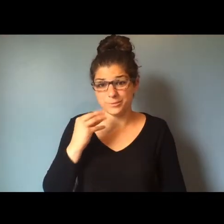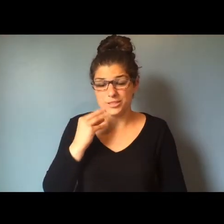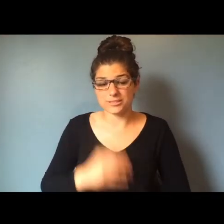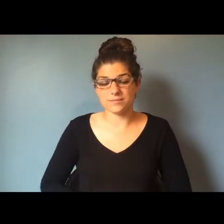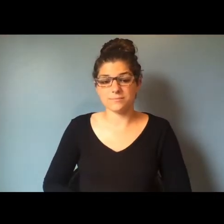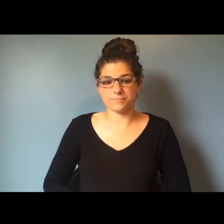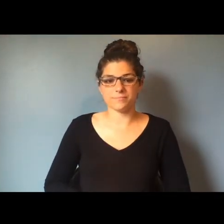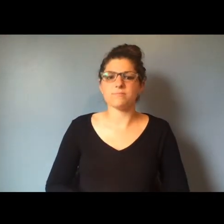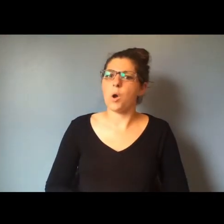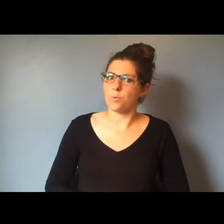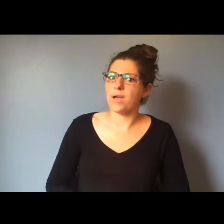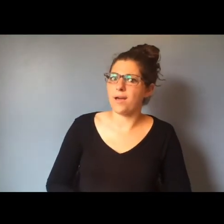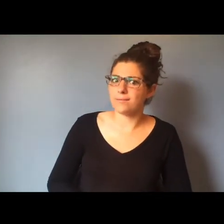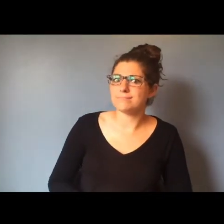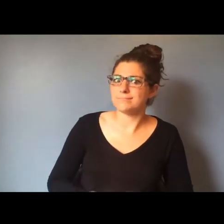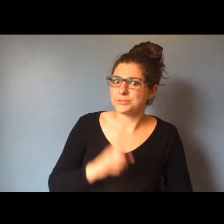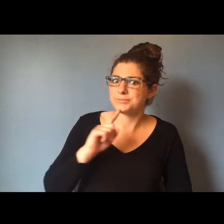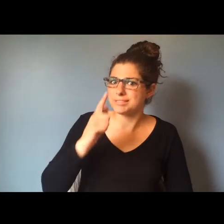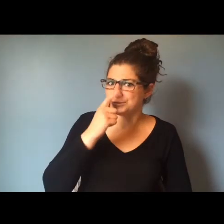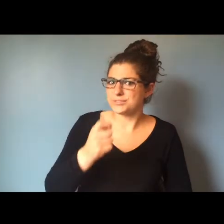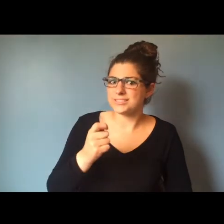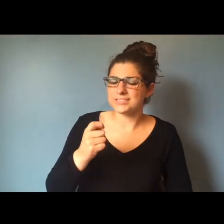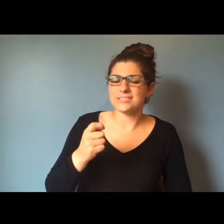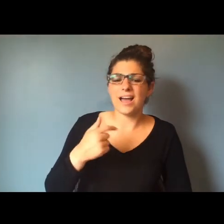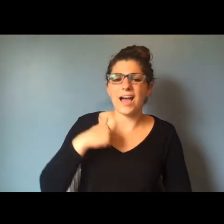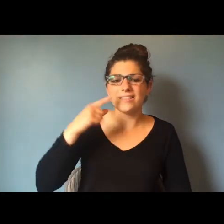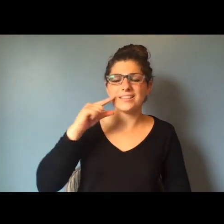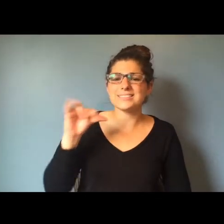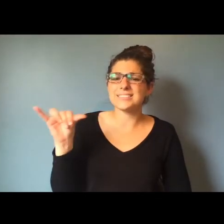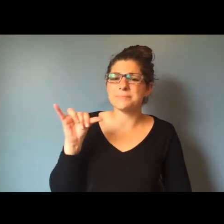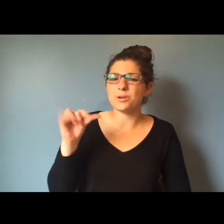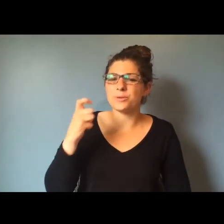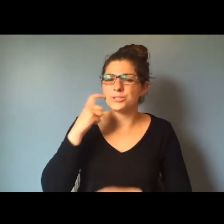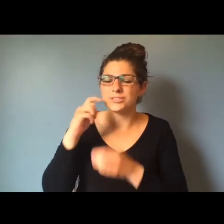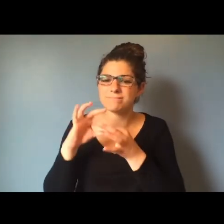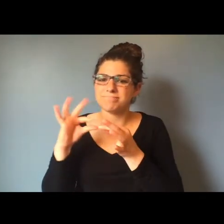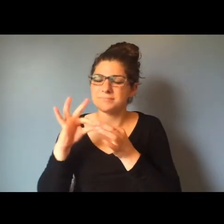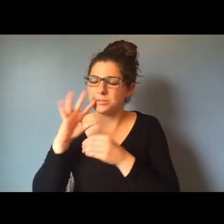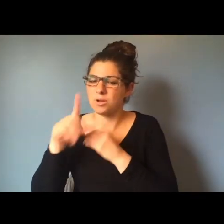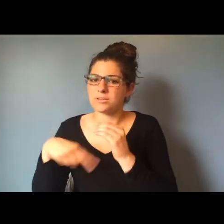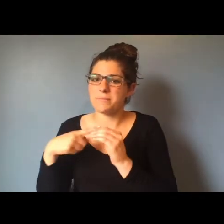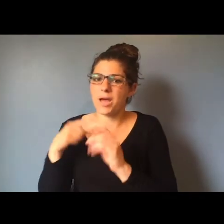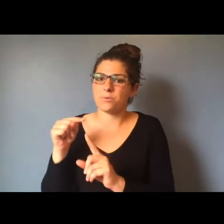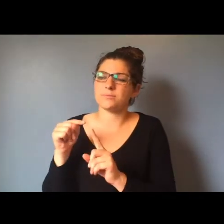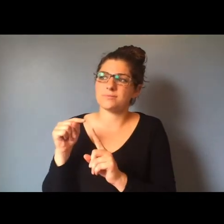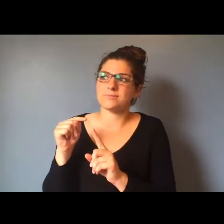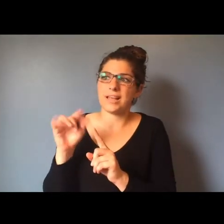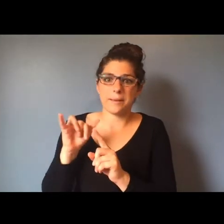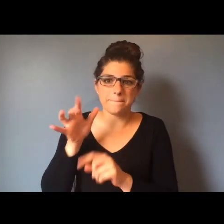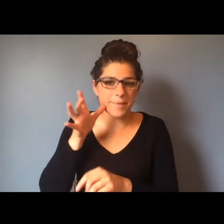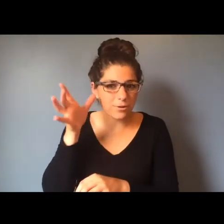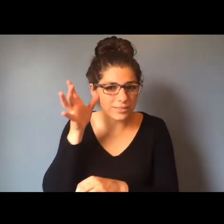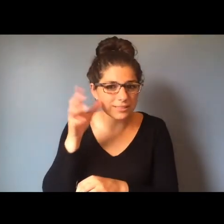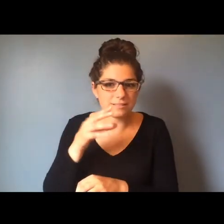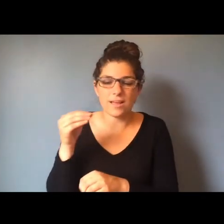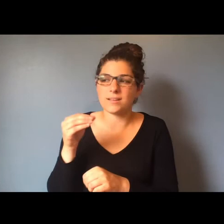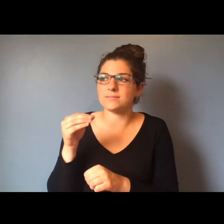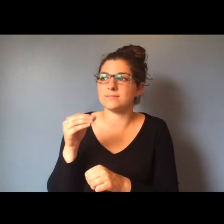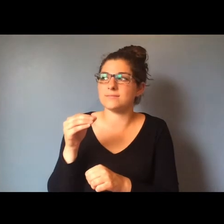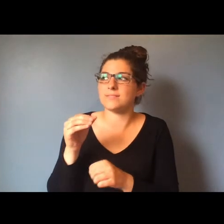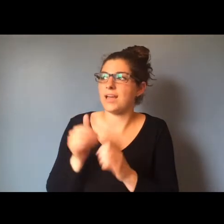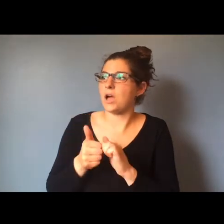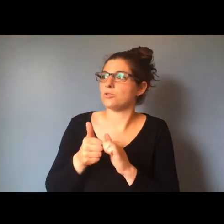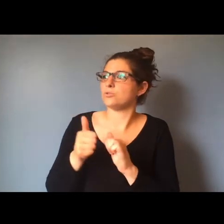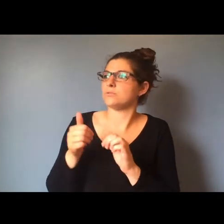imagine. Oh, it's super interesting. I mean, and I think similar to what we just talked about, like parenting and how